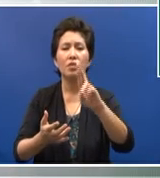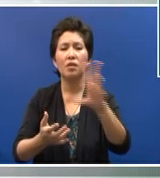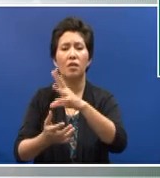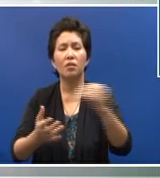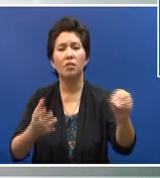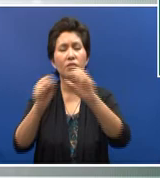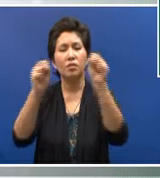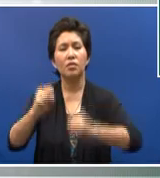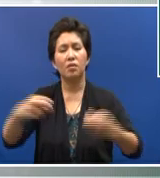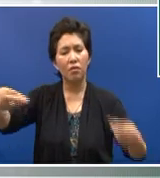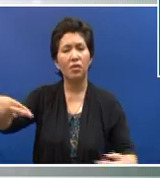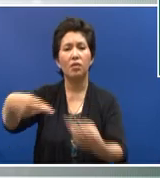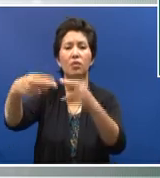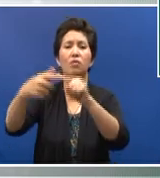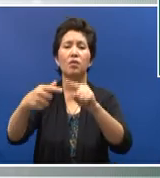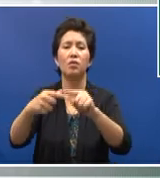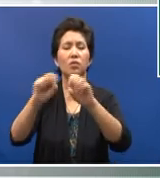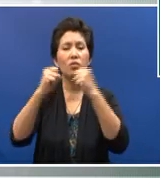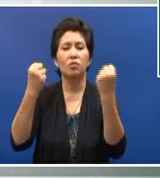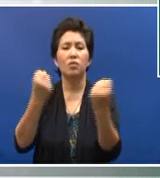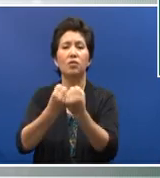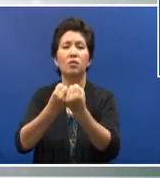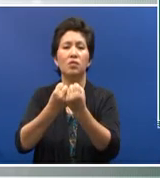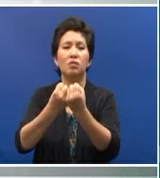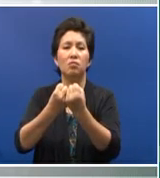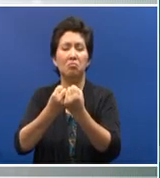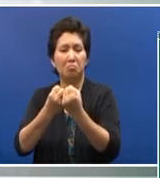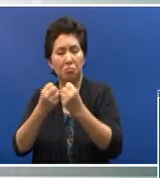and its relations to social ecology of men.